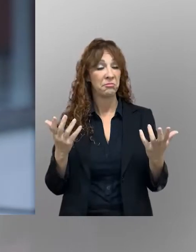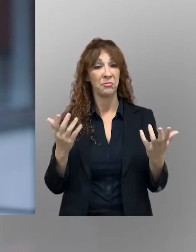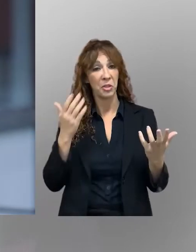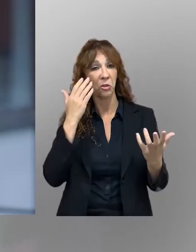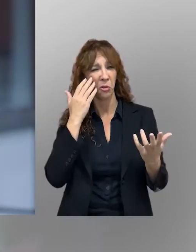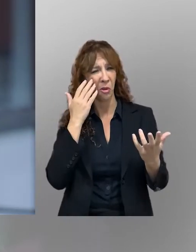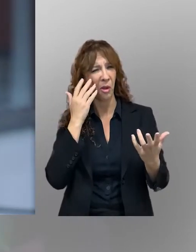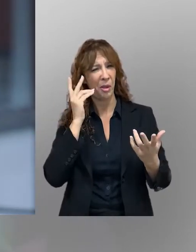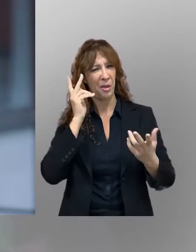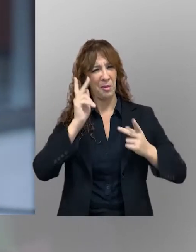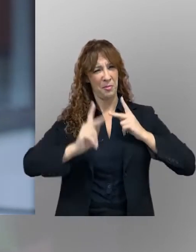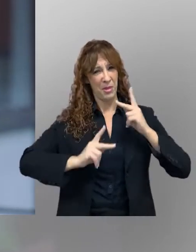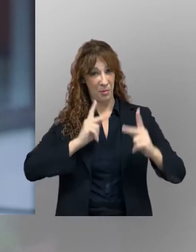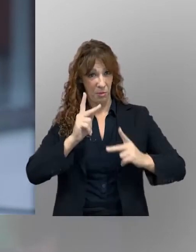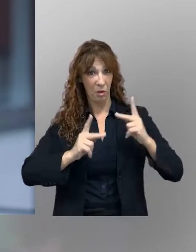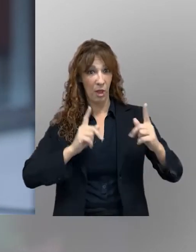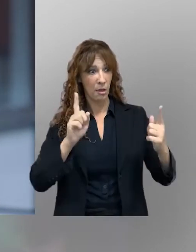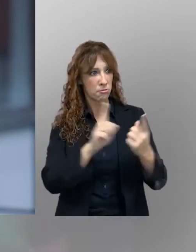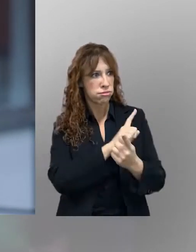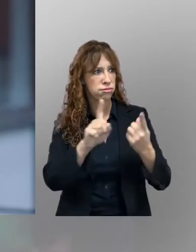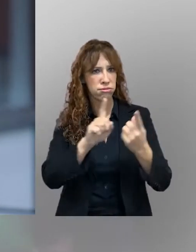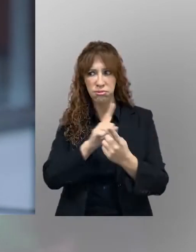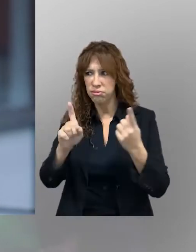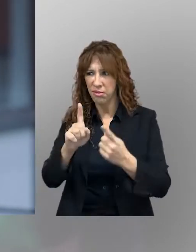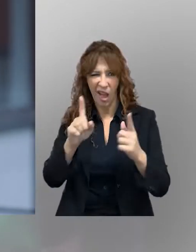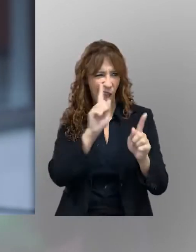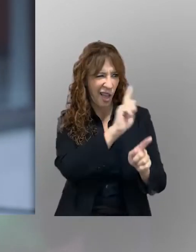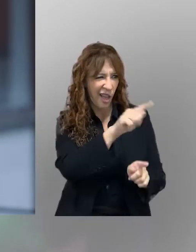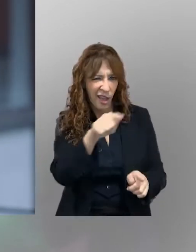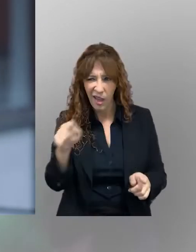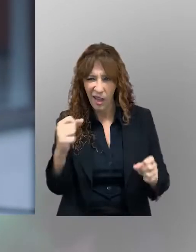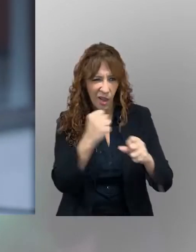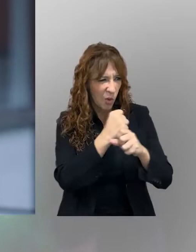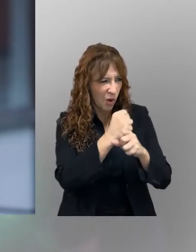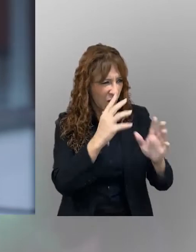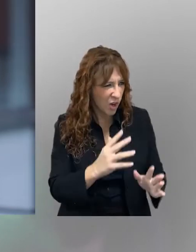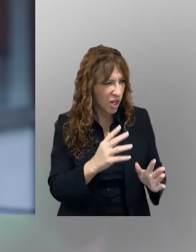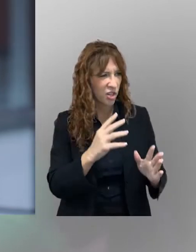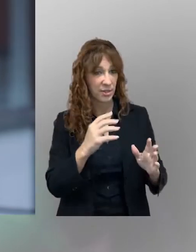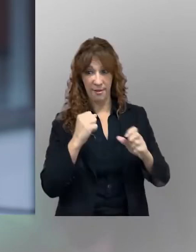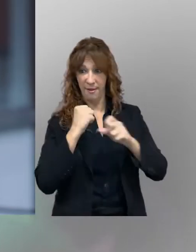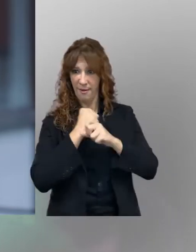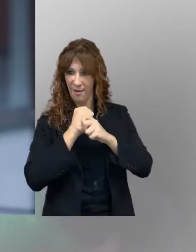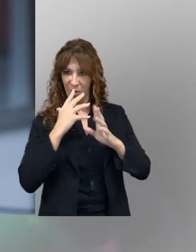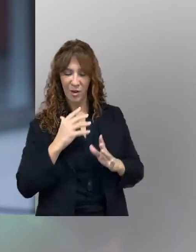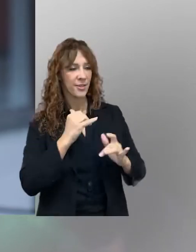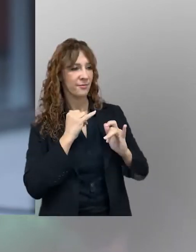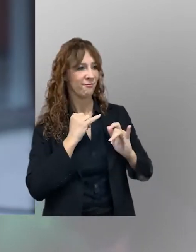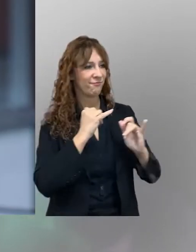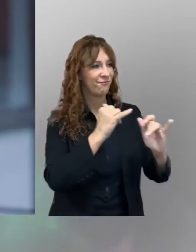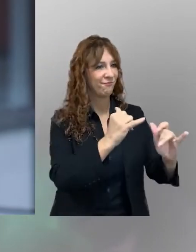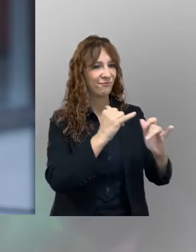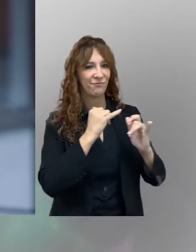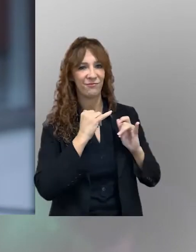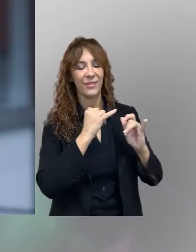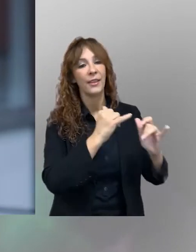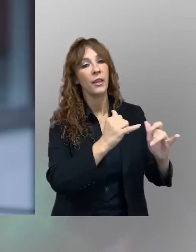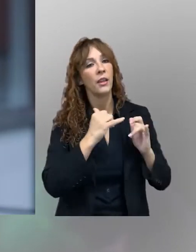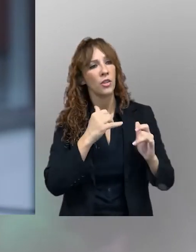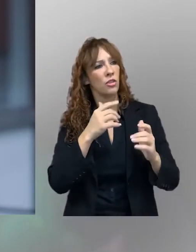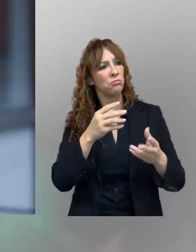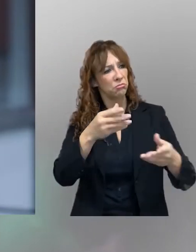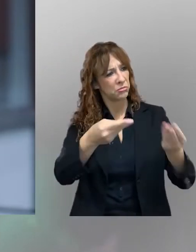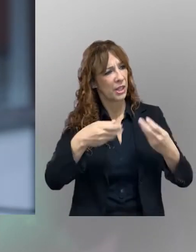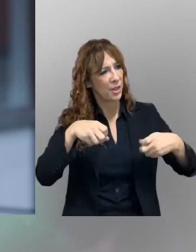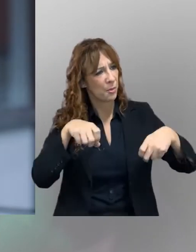know, the people that I was encountering, they were warriors, you know, advocacy warriors, and we really were on the same